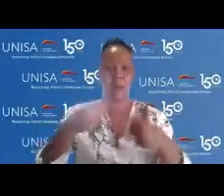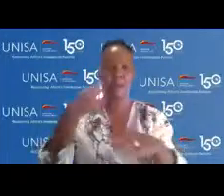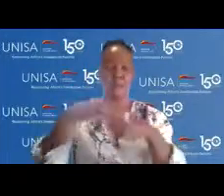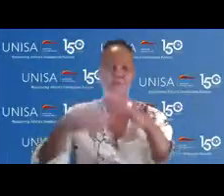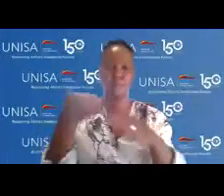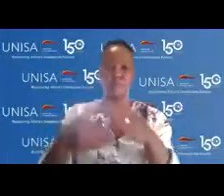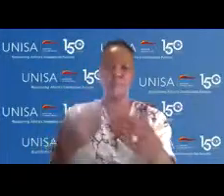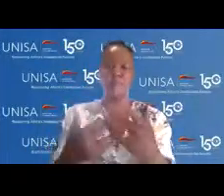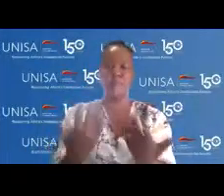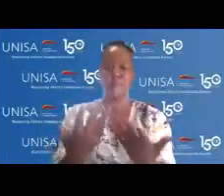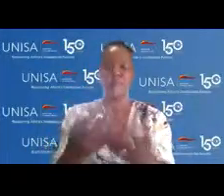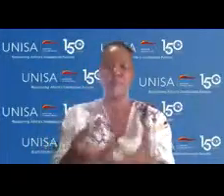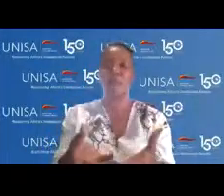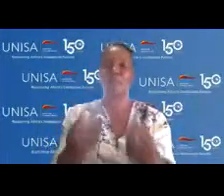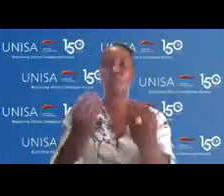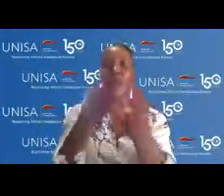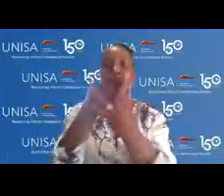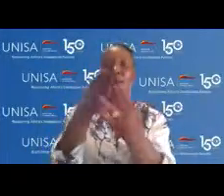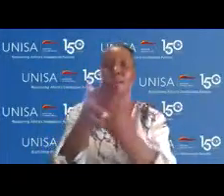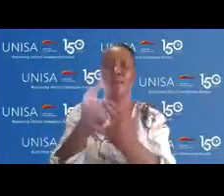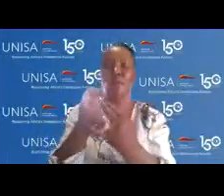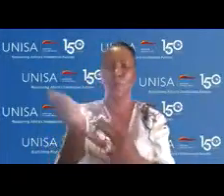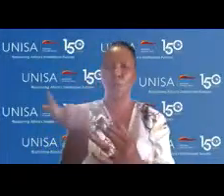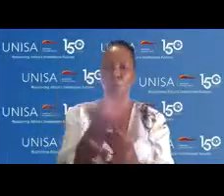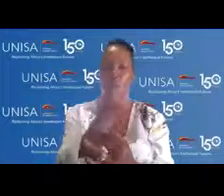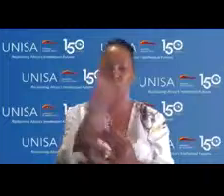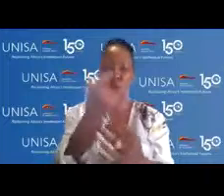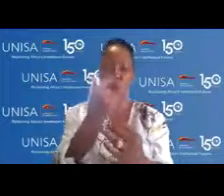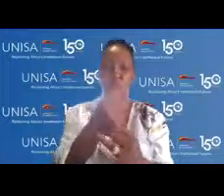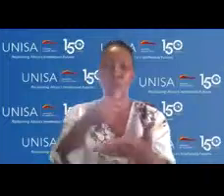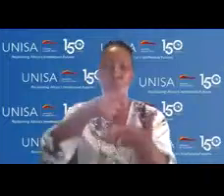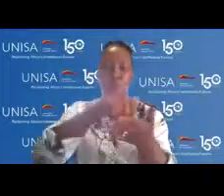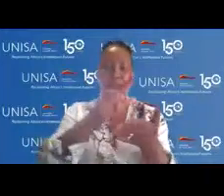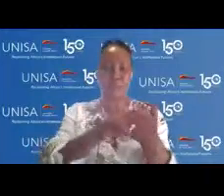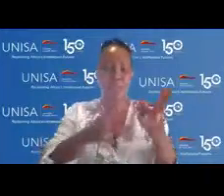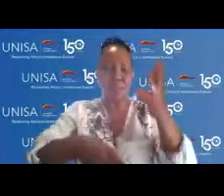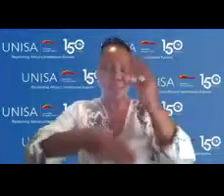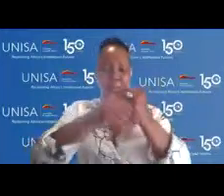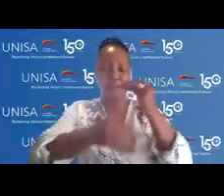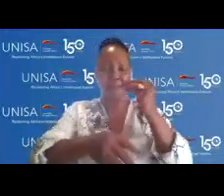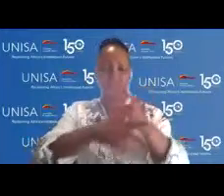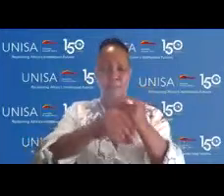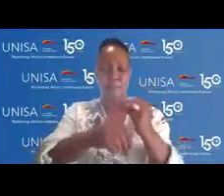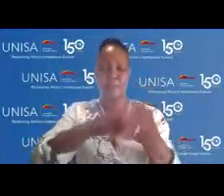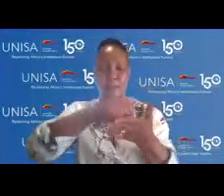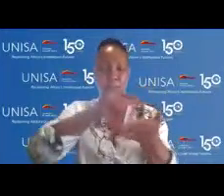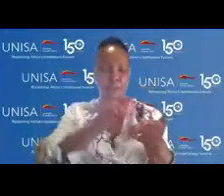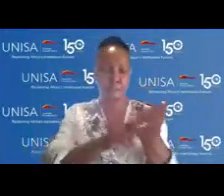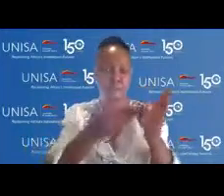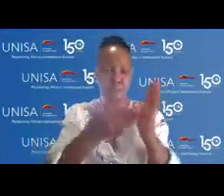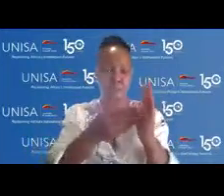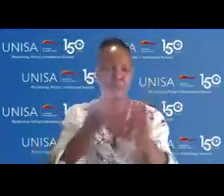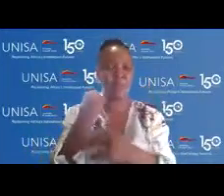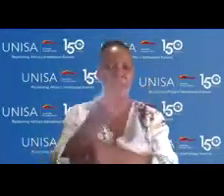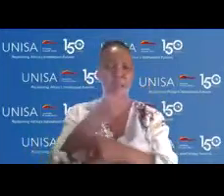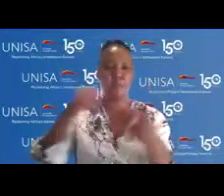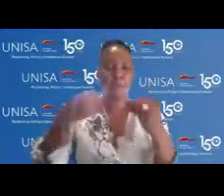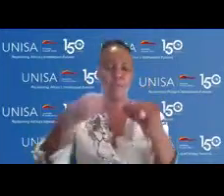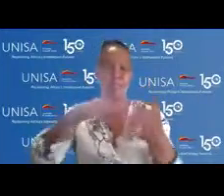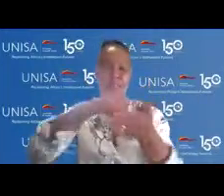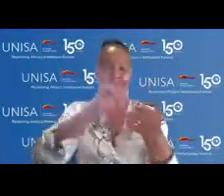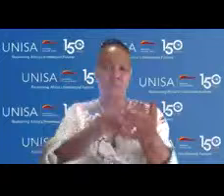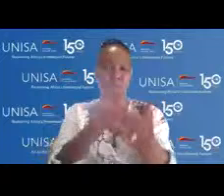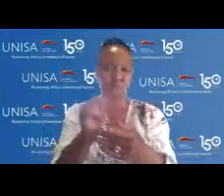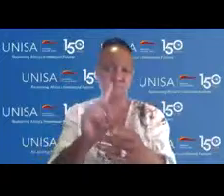get access to all the additional features. And what's very nice about these apps is you actually, for instance, the